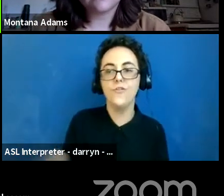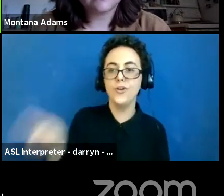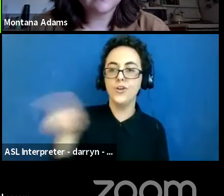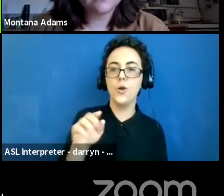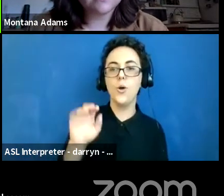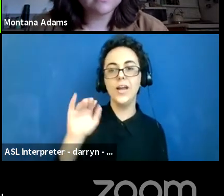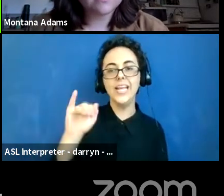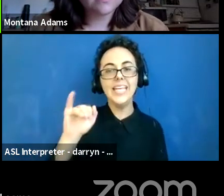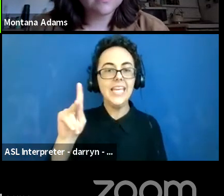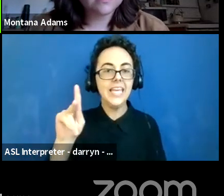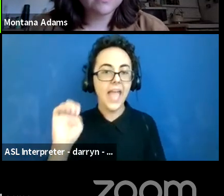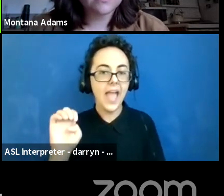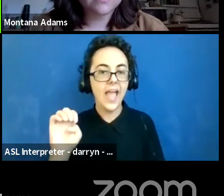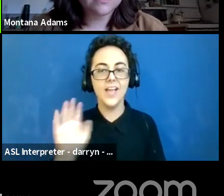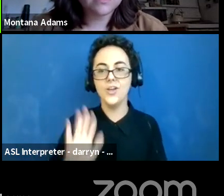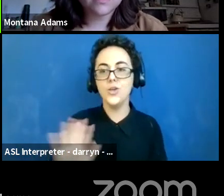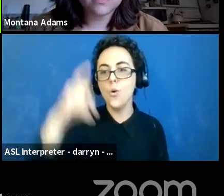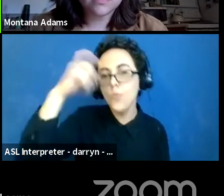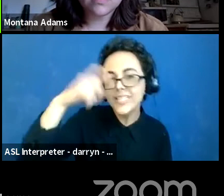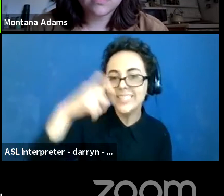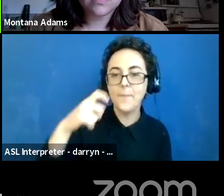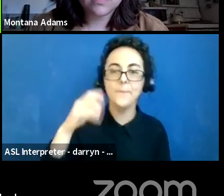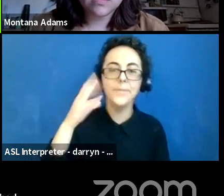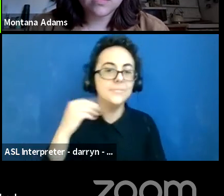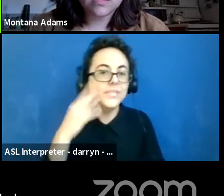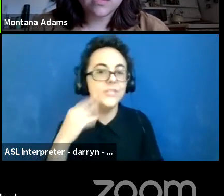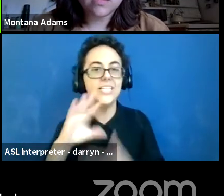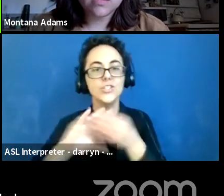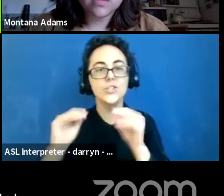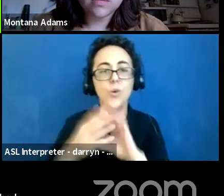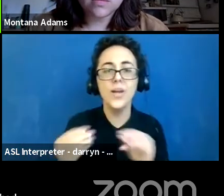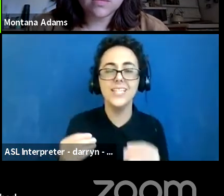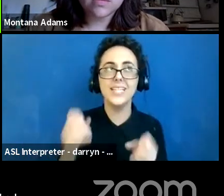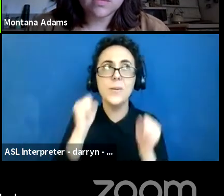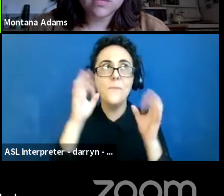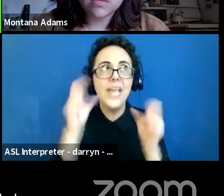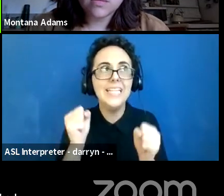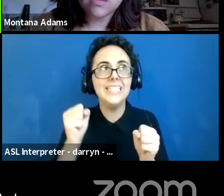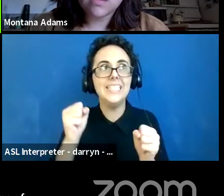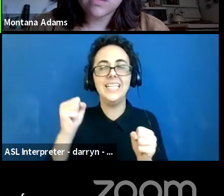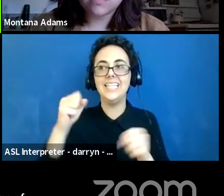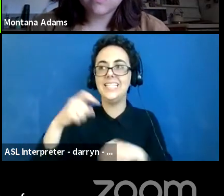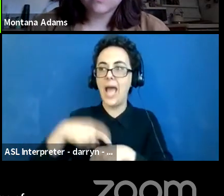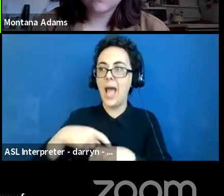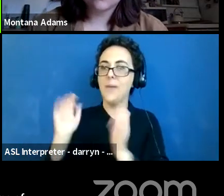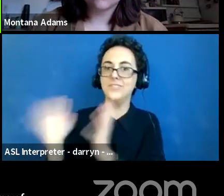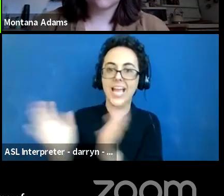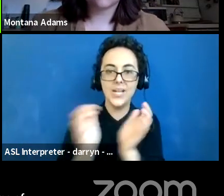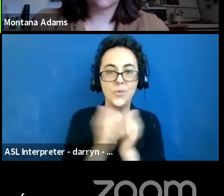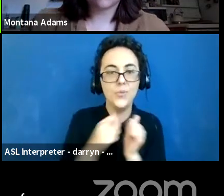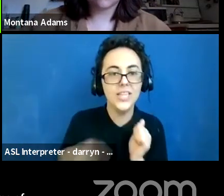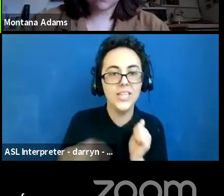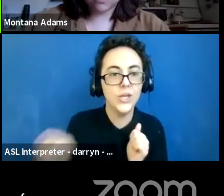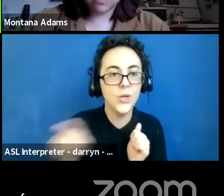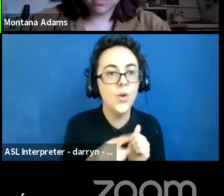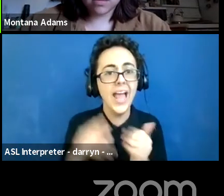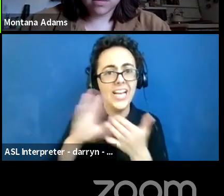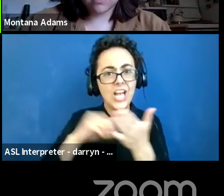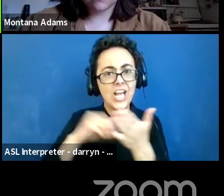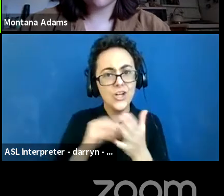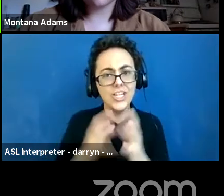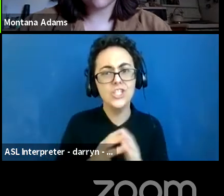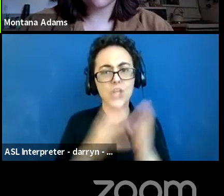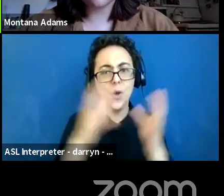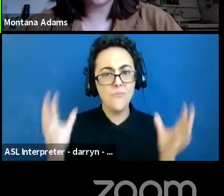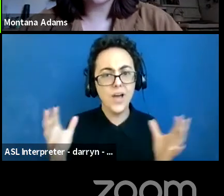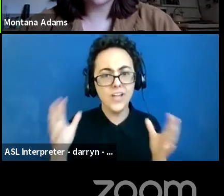and I've had such a wonderful time talking to each and every one of you and learning more things about the Indigenous